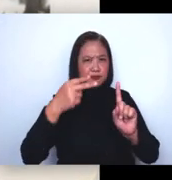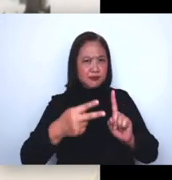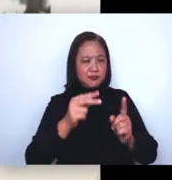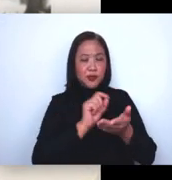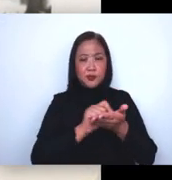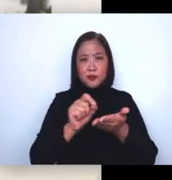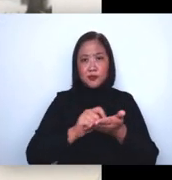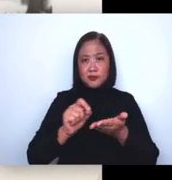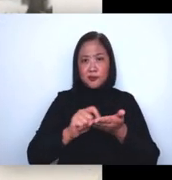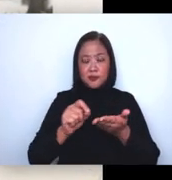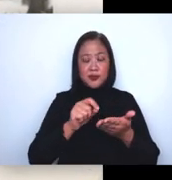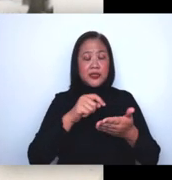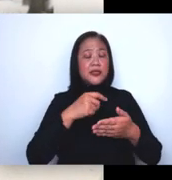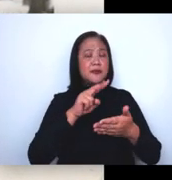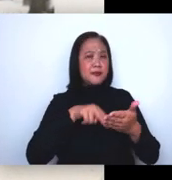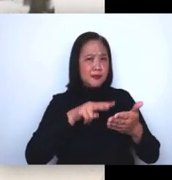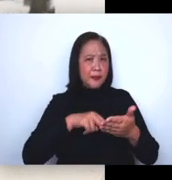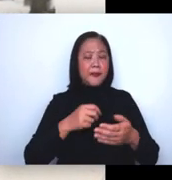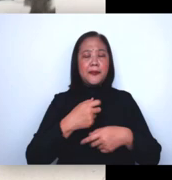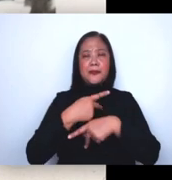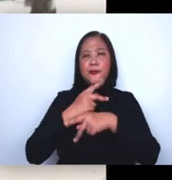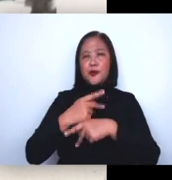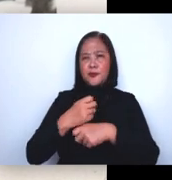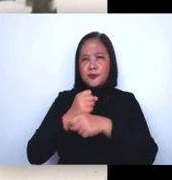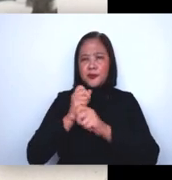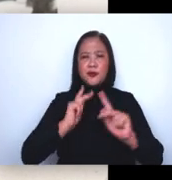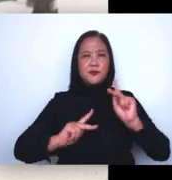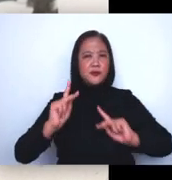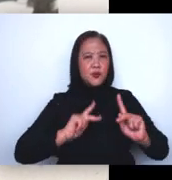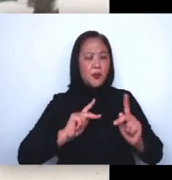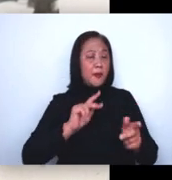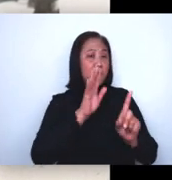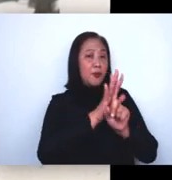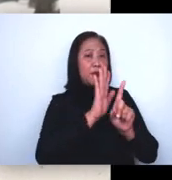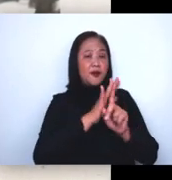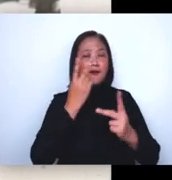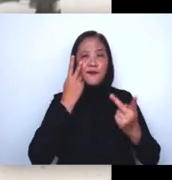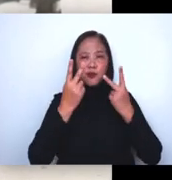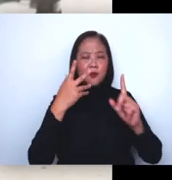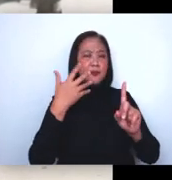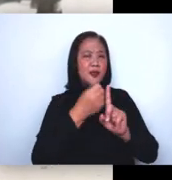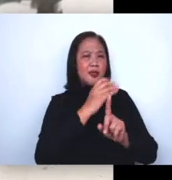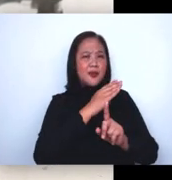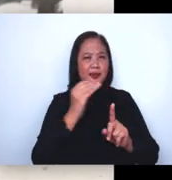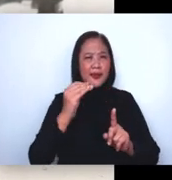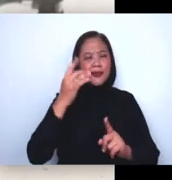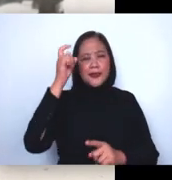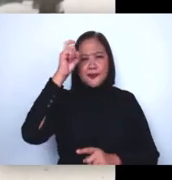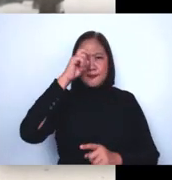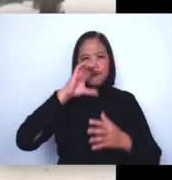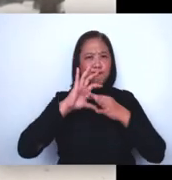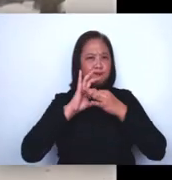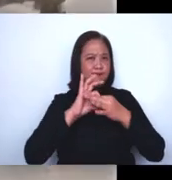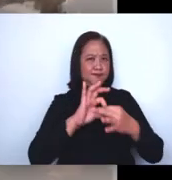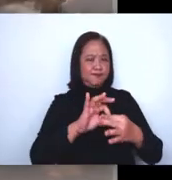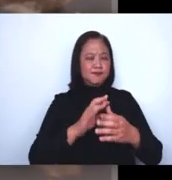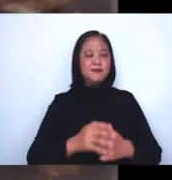he handled brought forward productions notable for their visual impact and intellectual cogency.